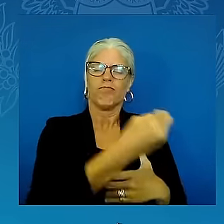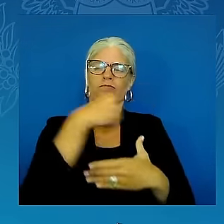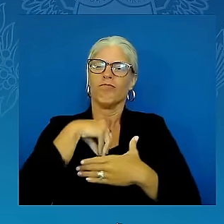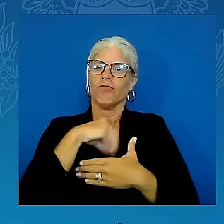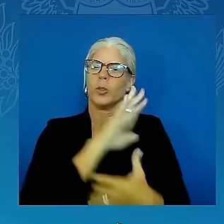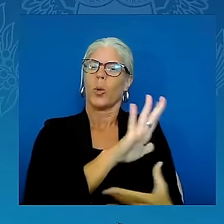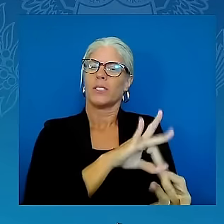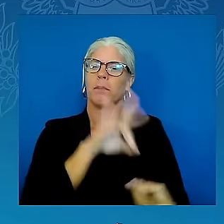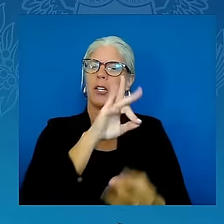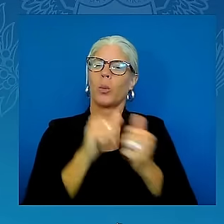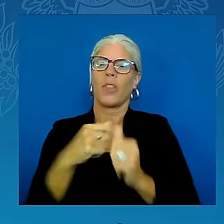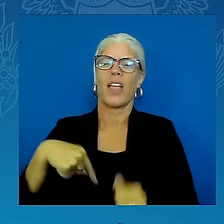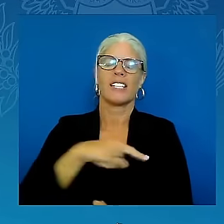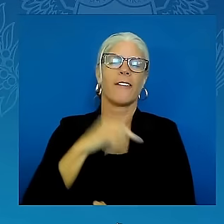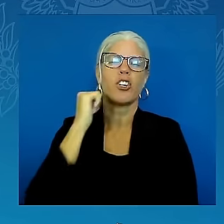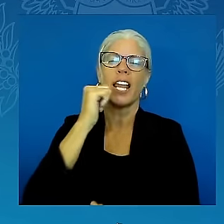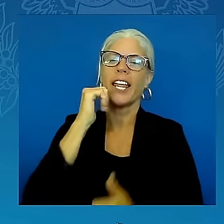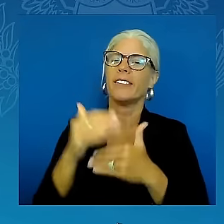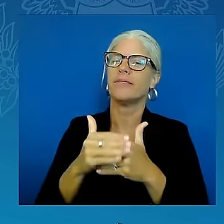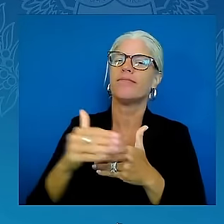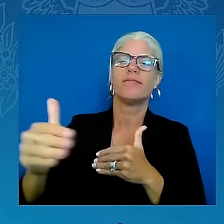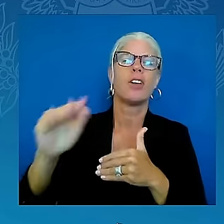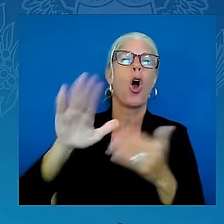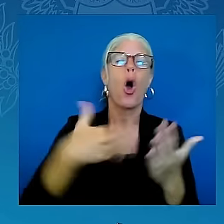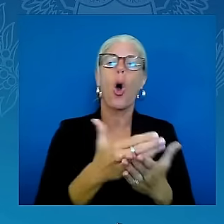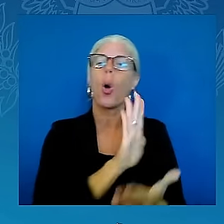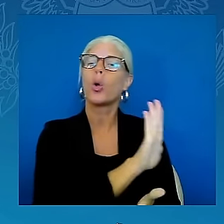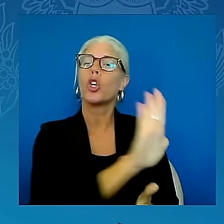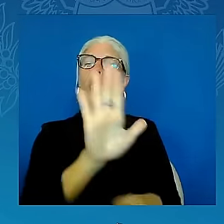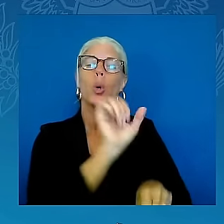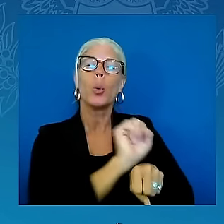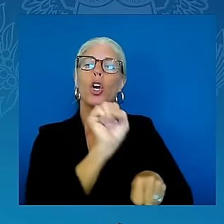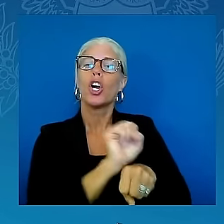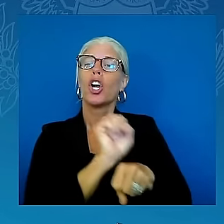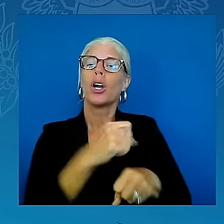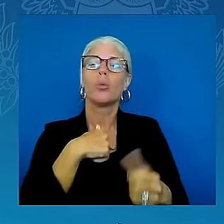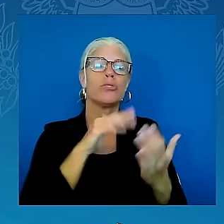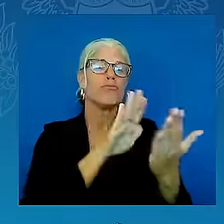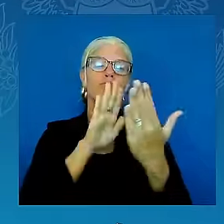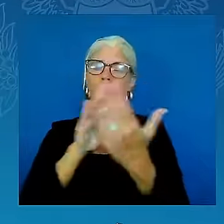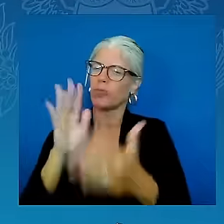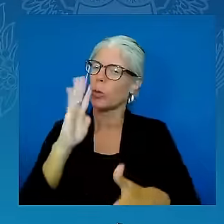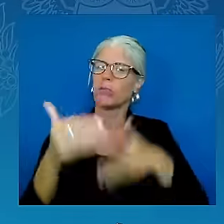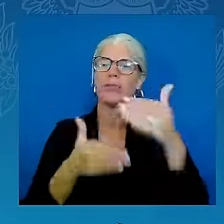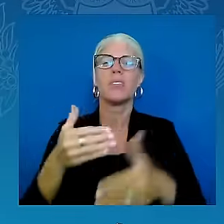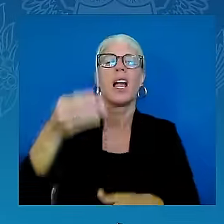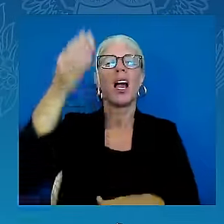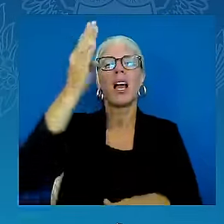Congresswoman Sheila Jackson Lee, and God bless the United States of America. Thank you all. Thank you.